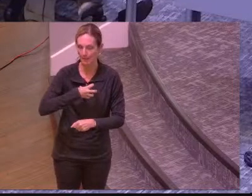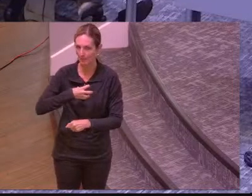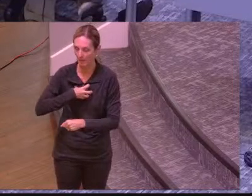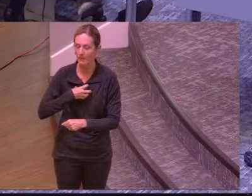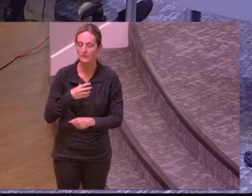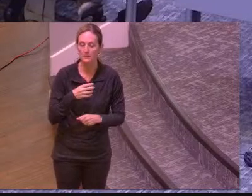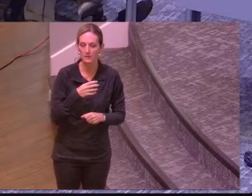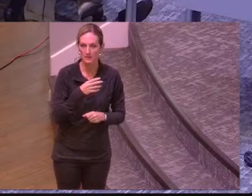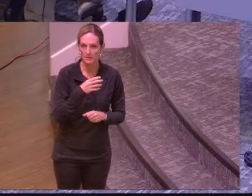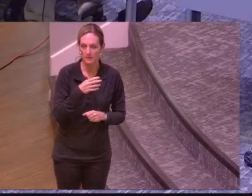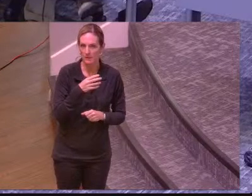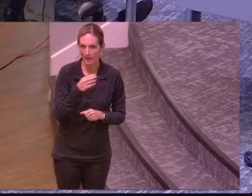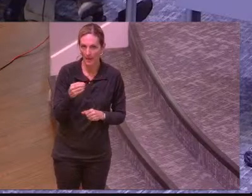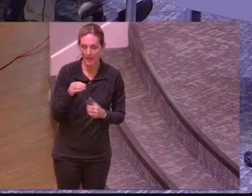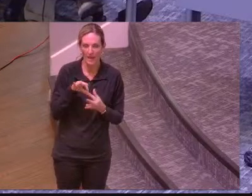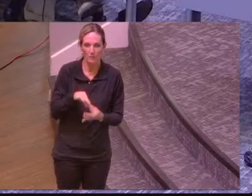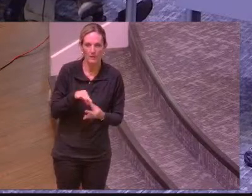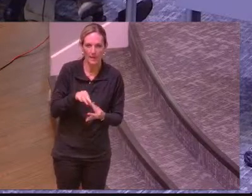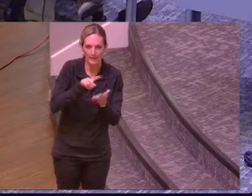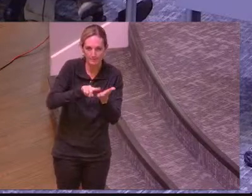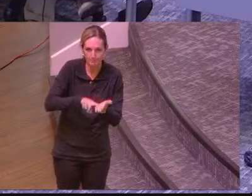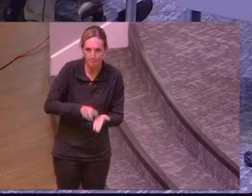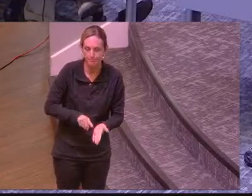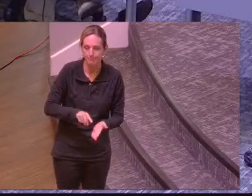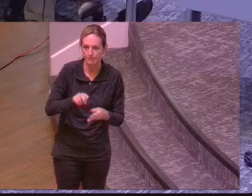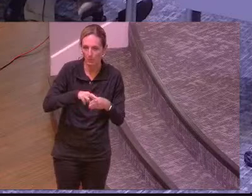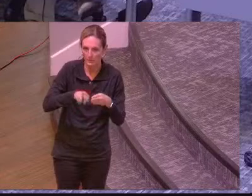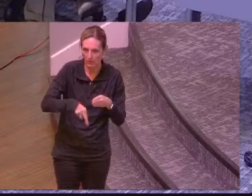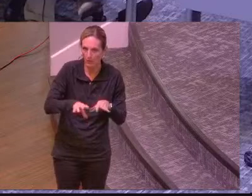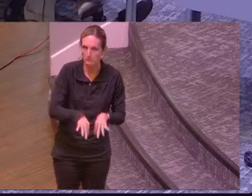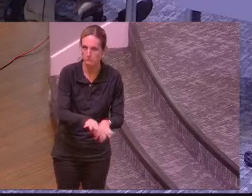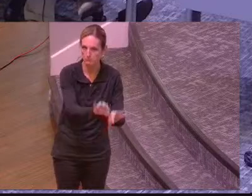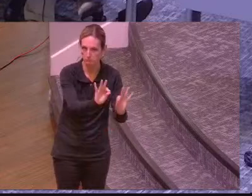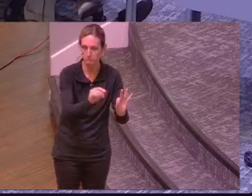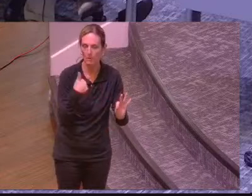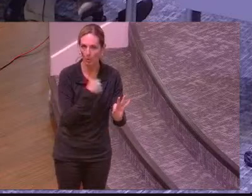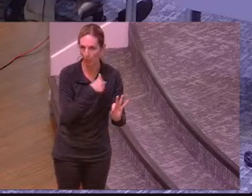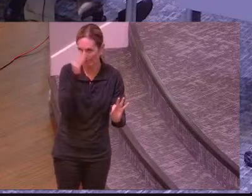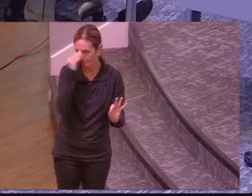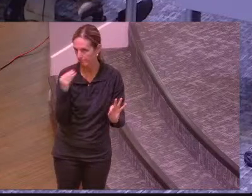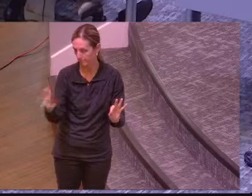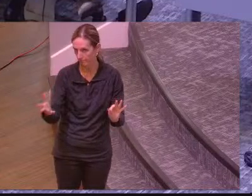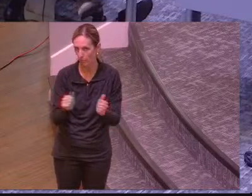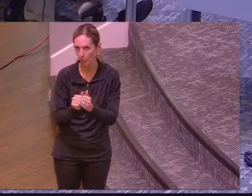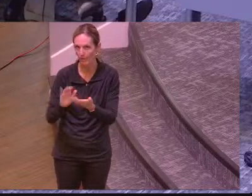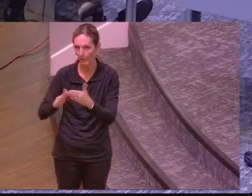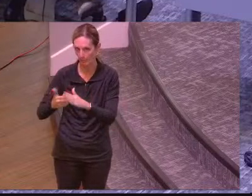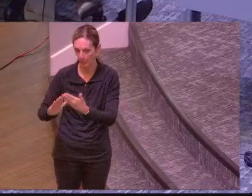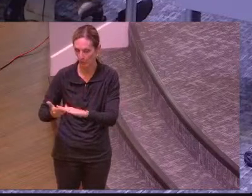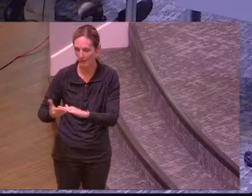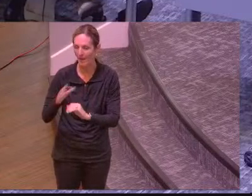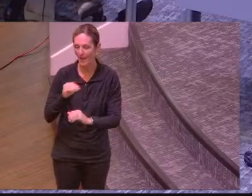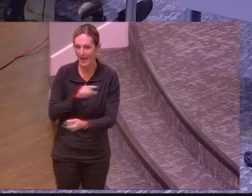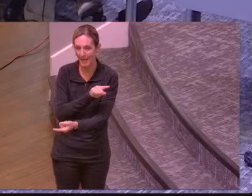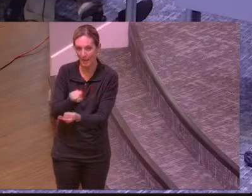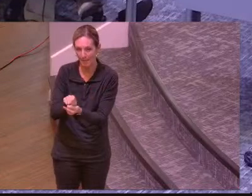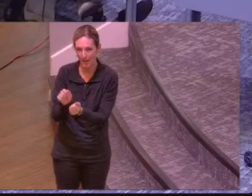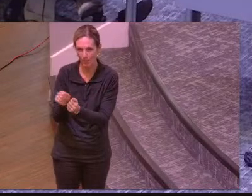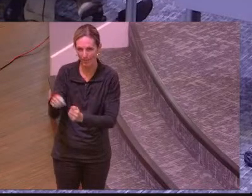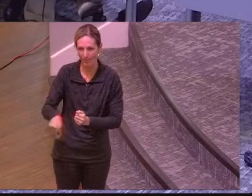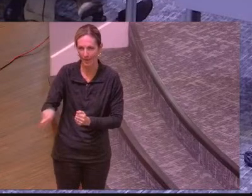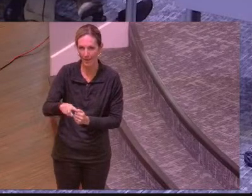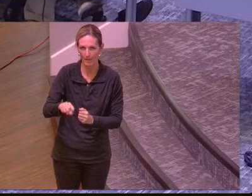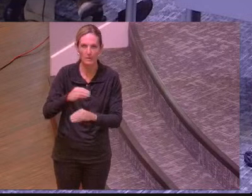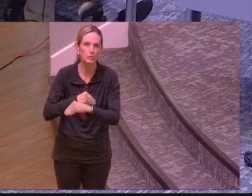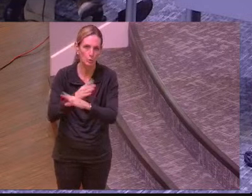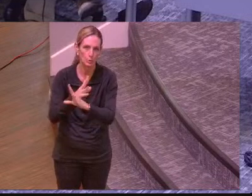the related investigation results have been shared with the Oglethorpe Avenue community. I met with them via Zoom last